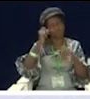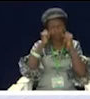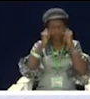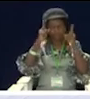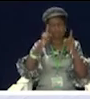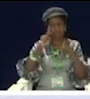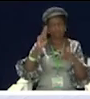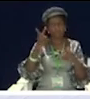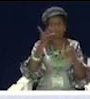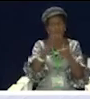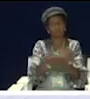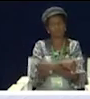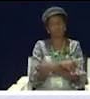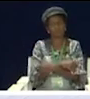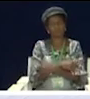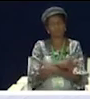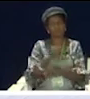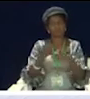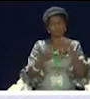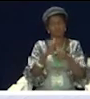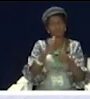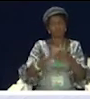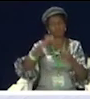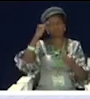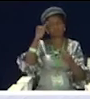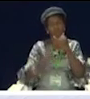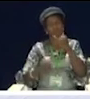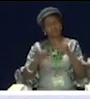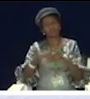day, the problem is over.